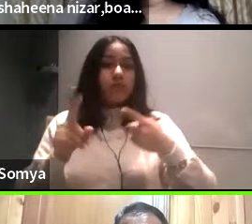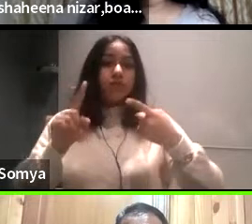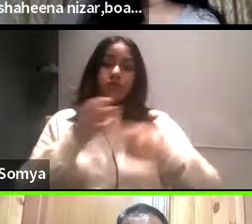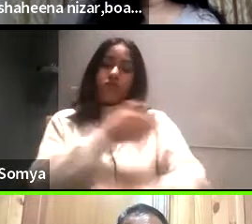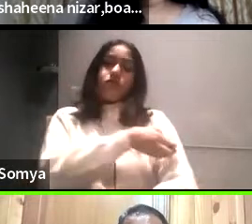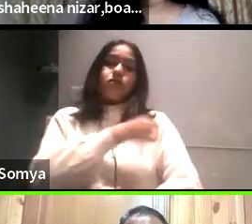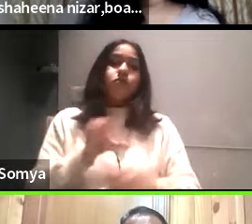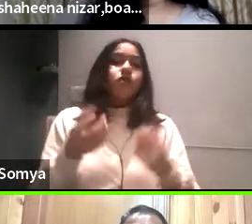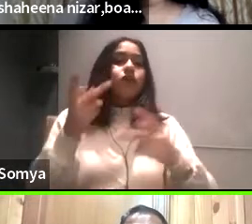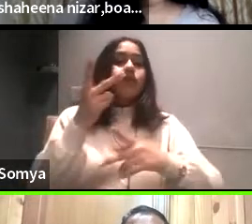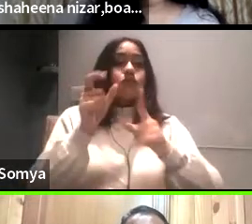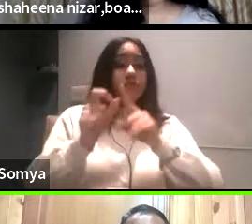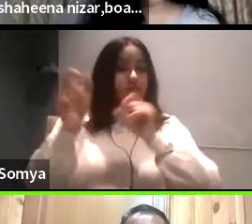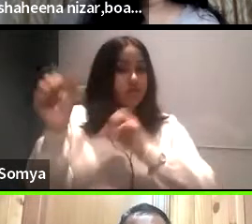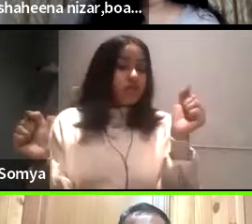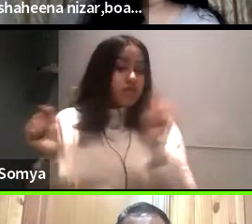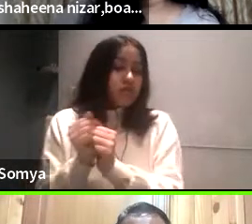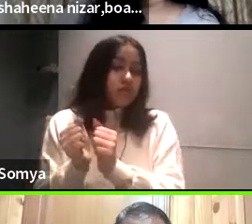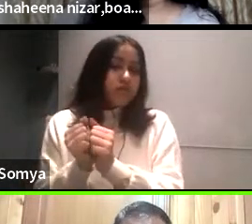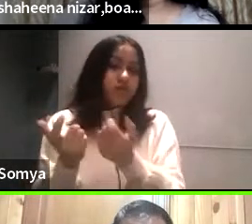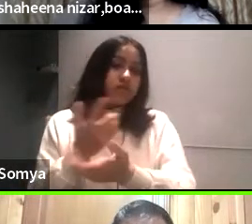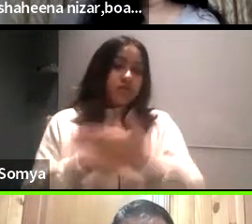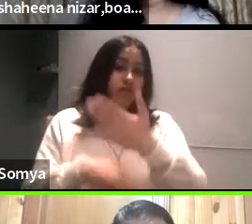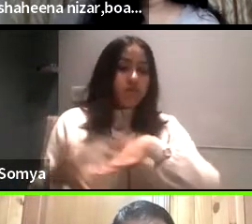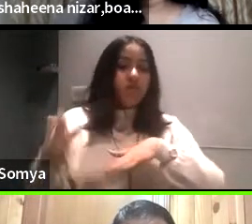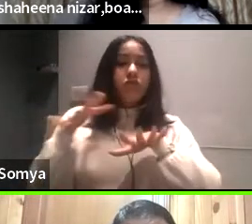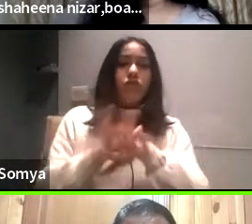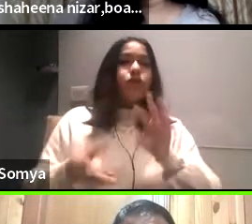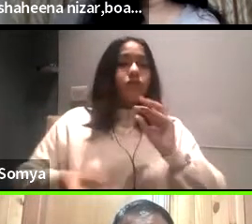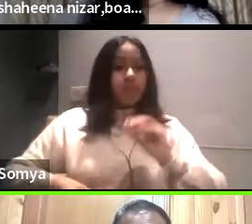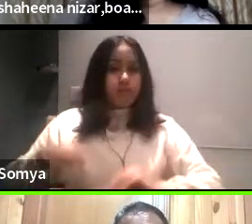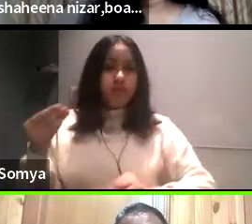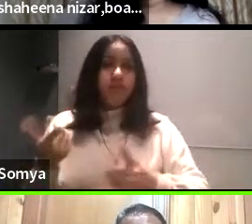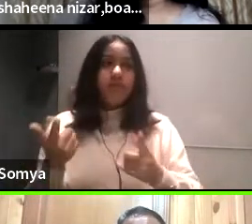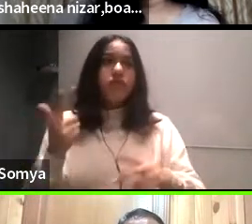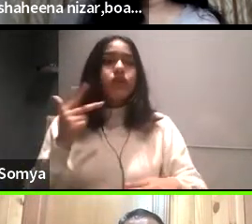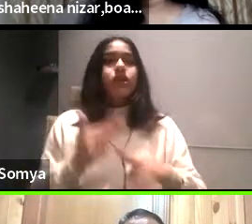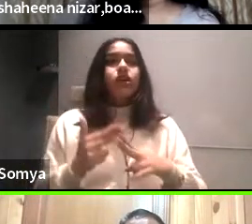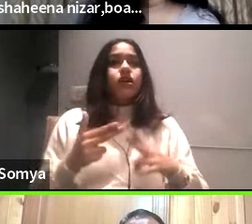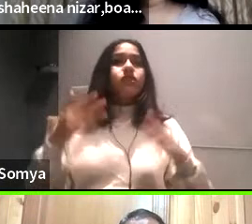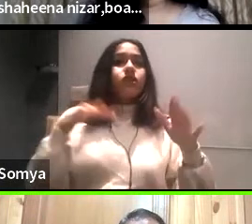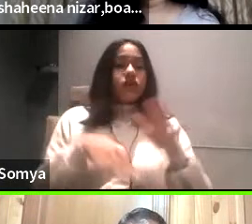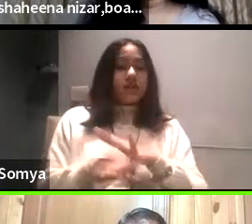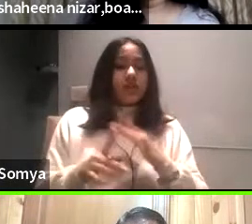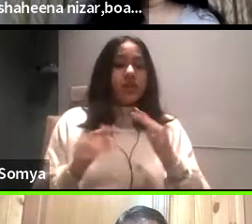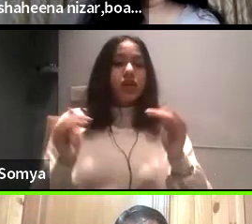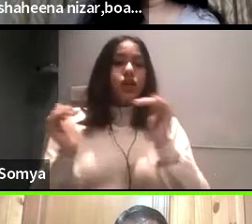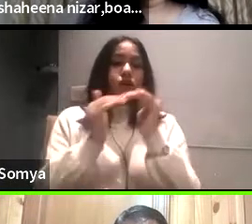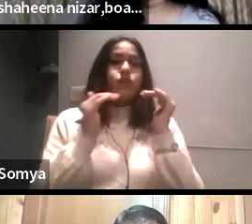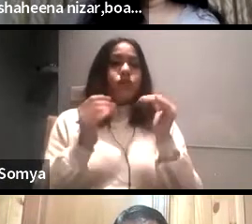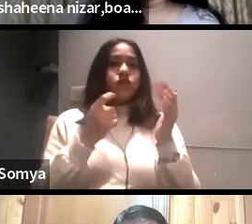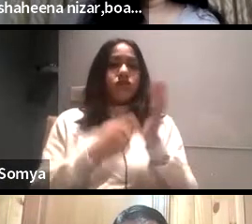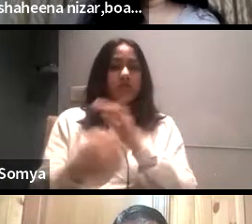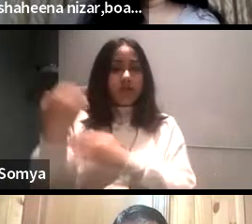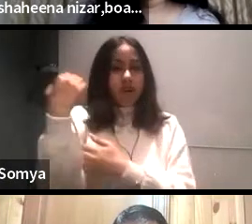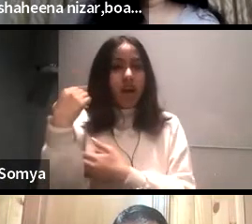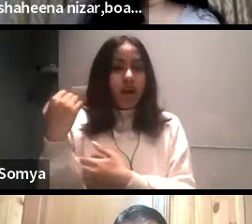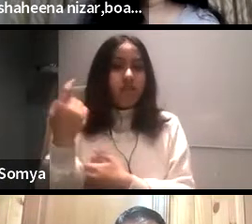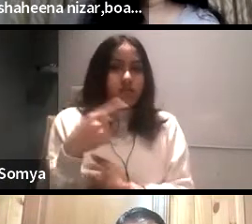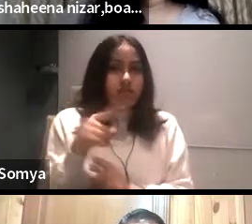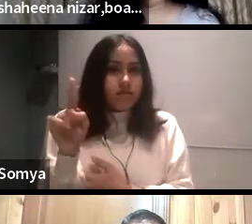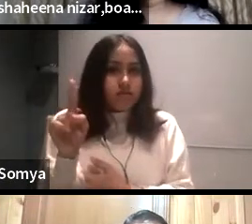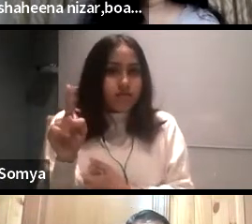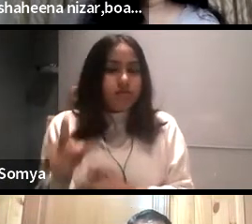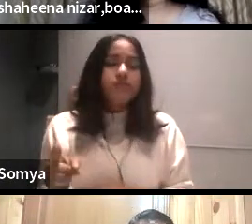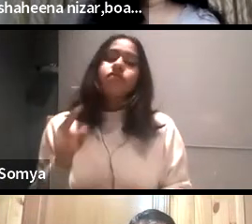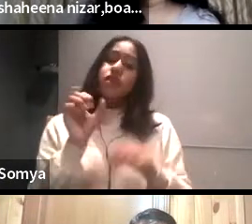and make them more inclusive and provide them equal rights in the society as well. So yes,